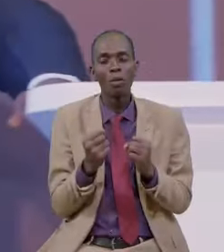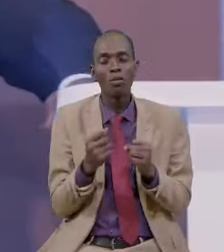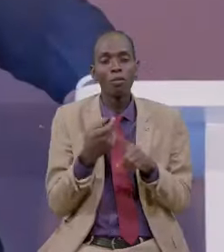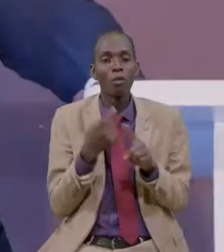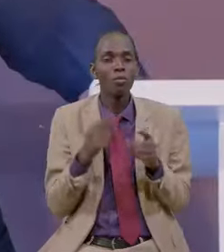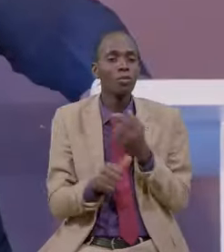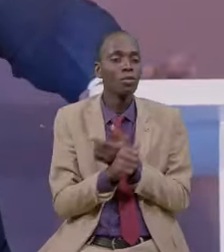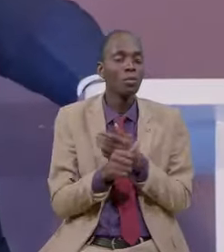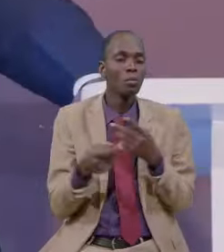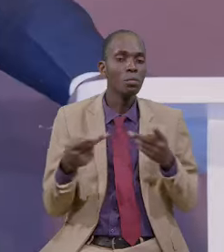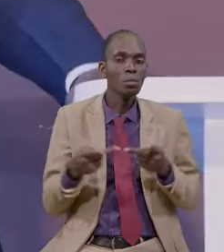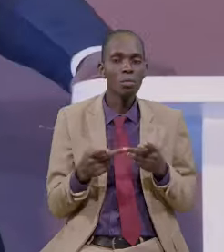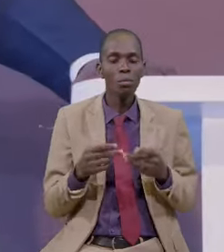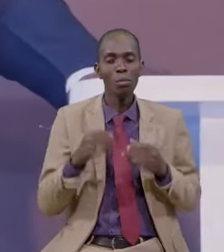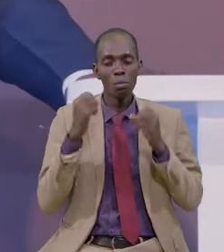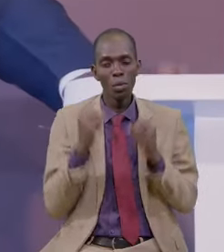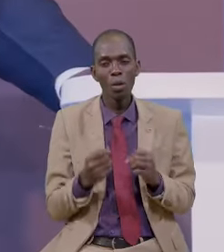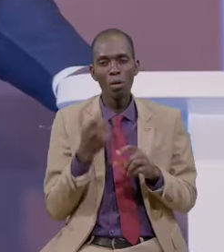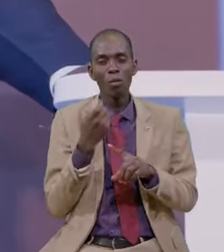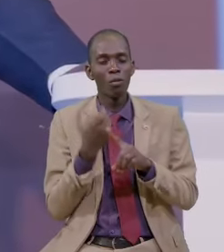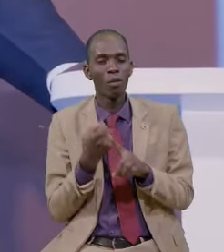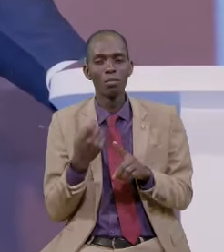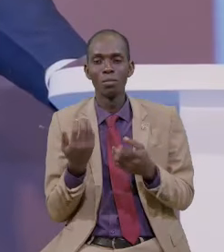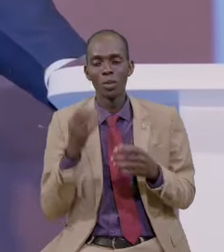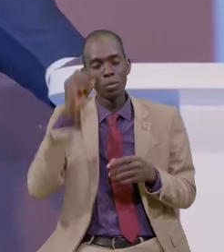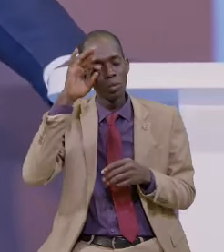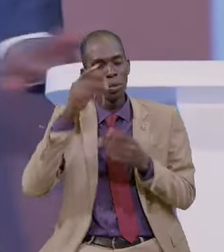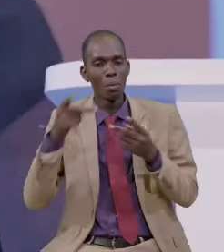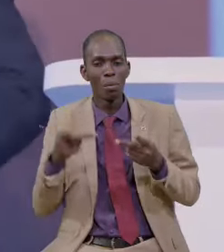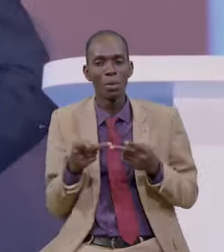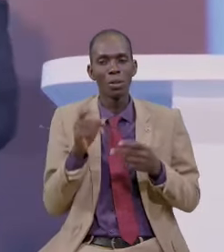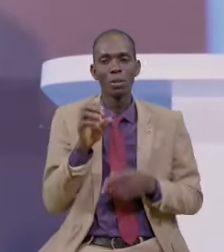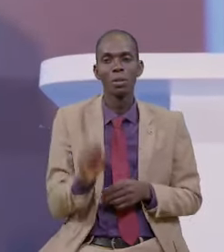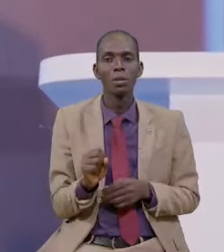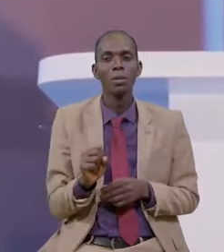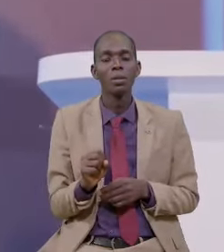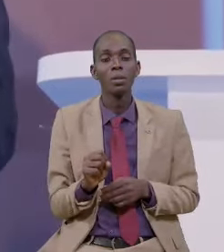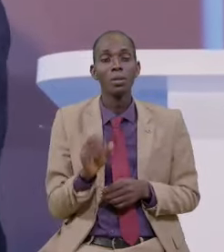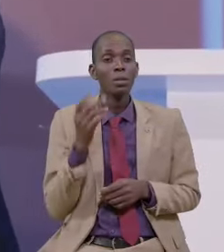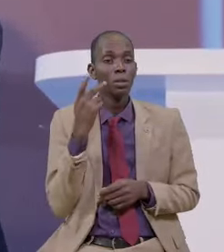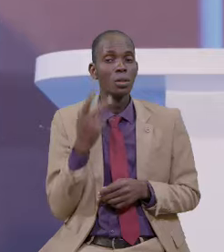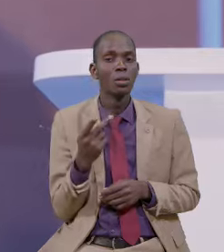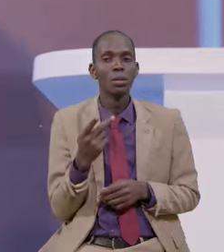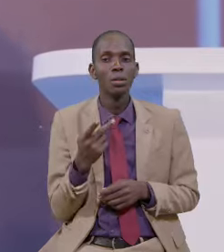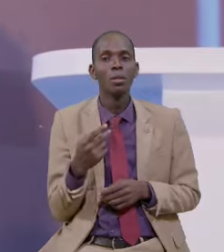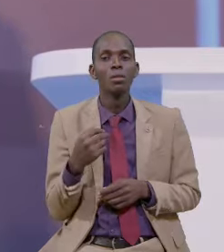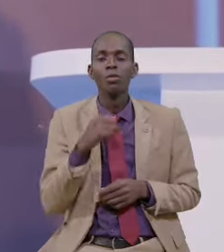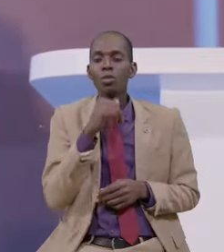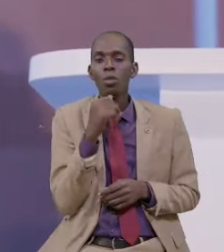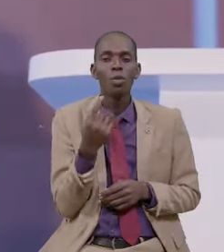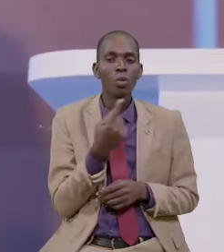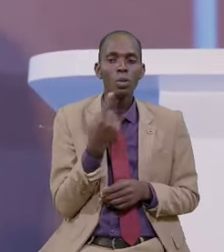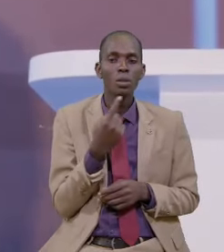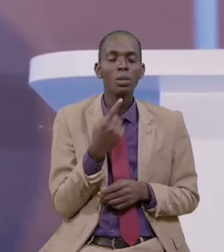from behind the curtain. You know, it's not just I heal the sick. By